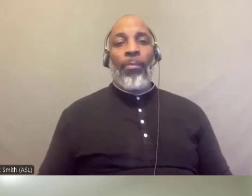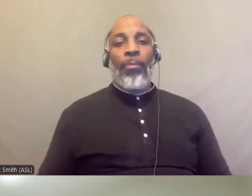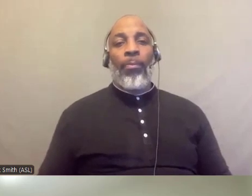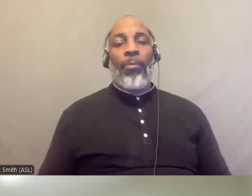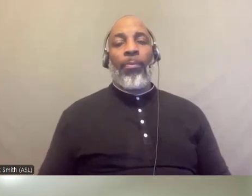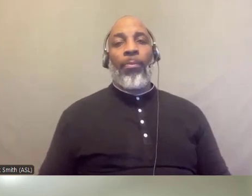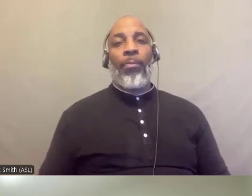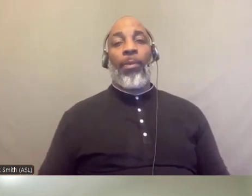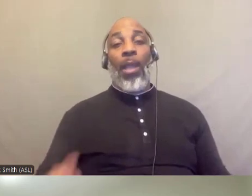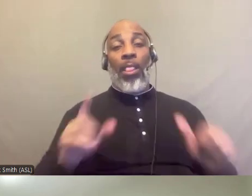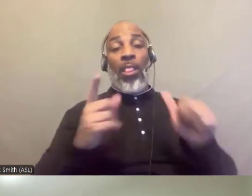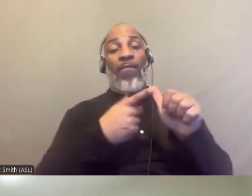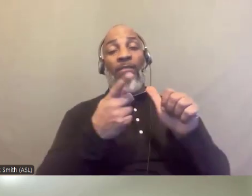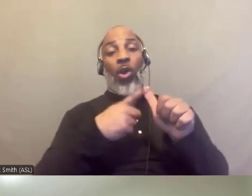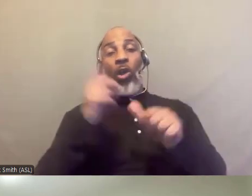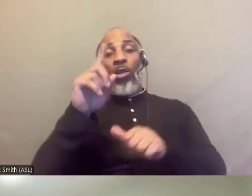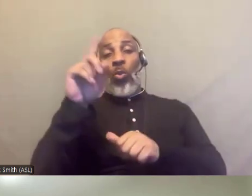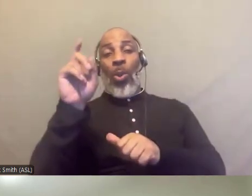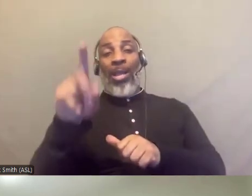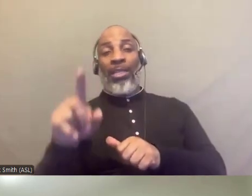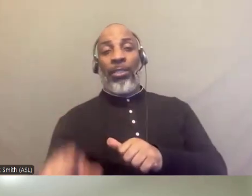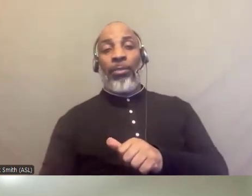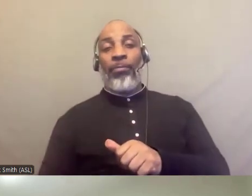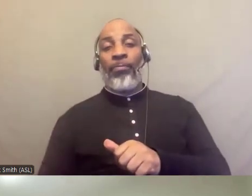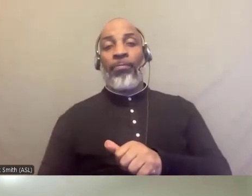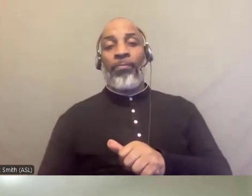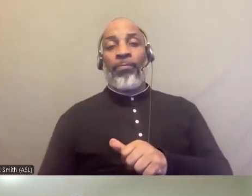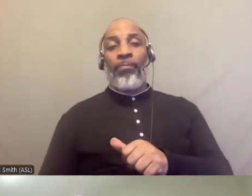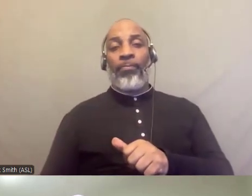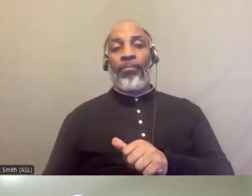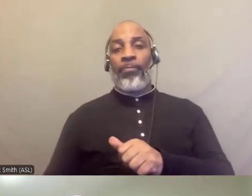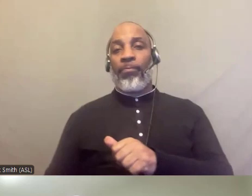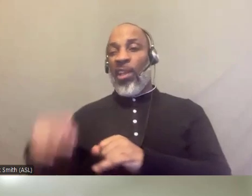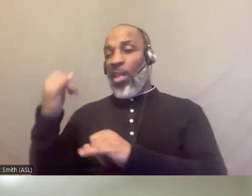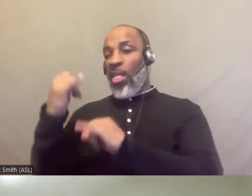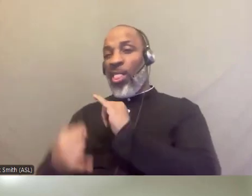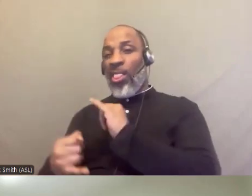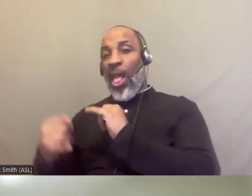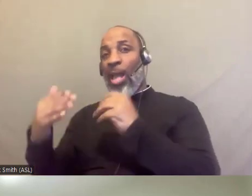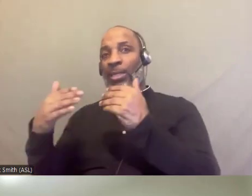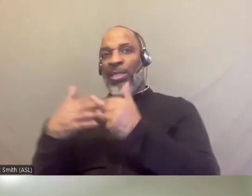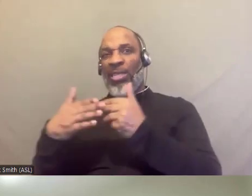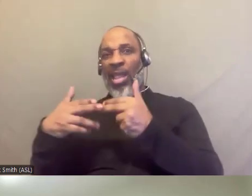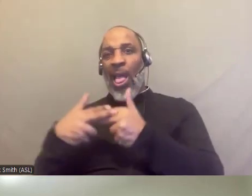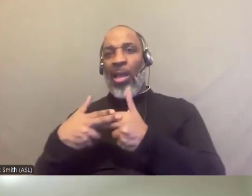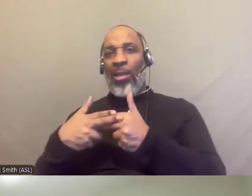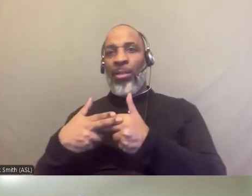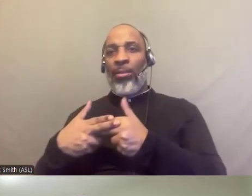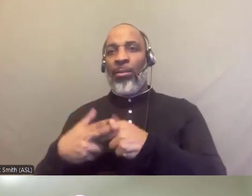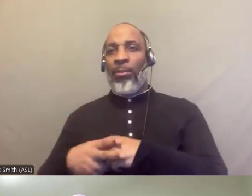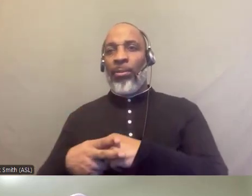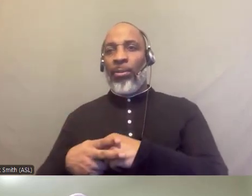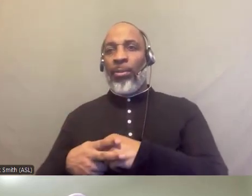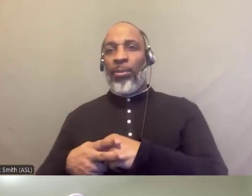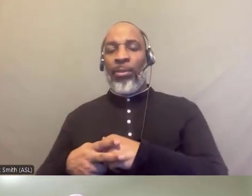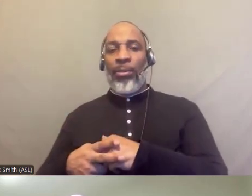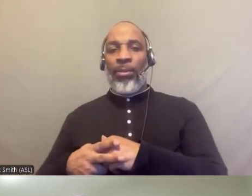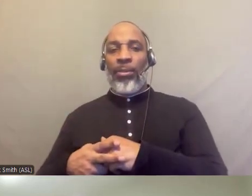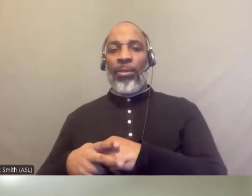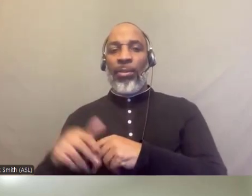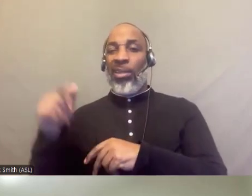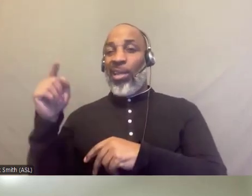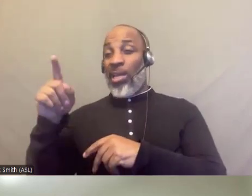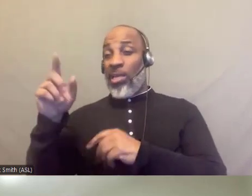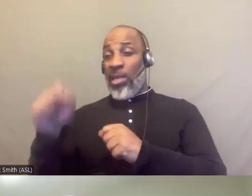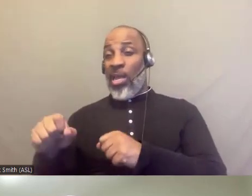So the first poll question that we have, and this is the last slide that we have poll questions on, is Steve eligible